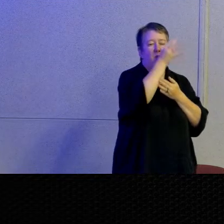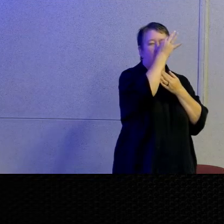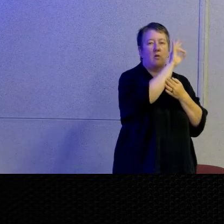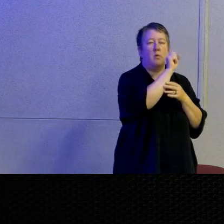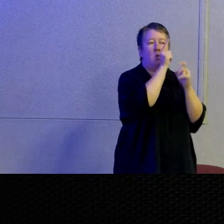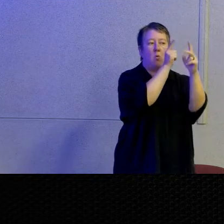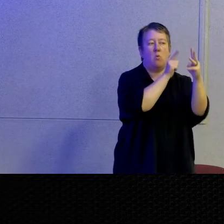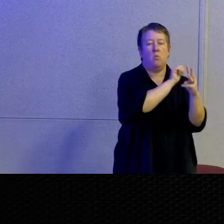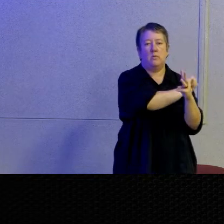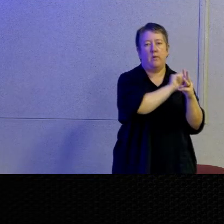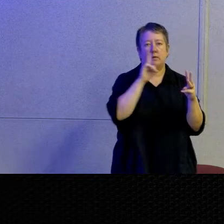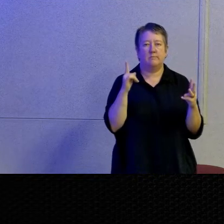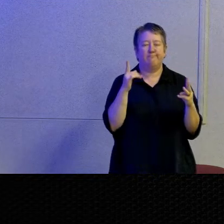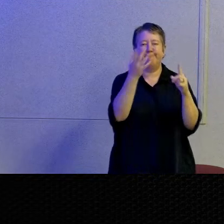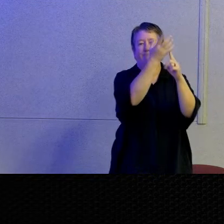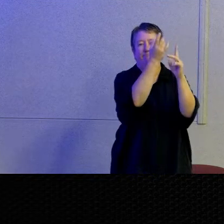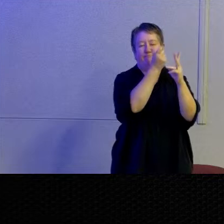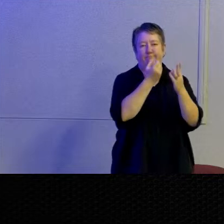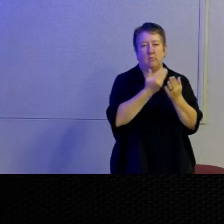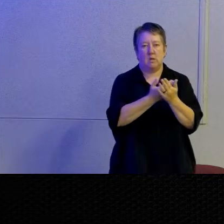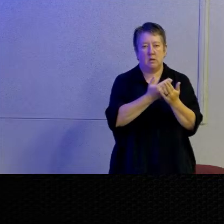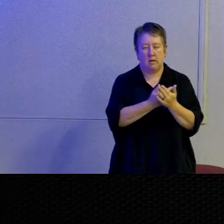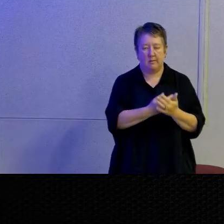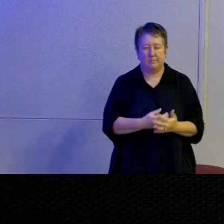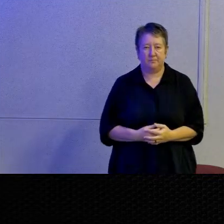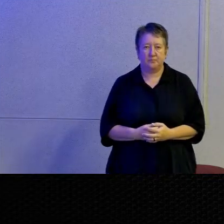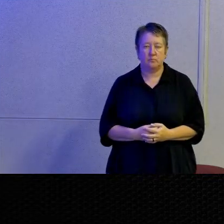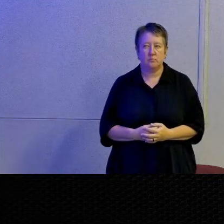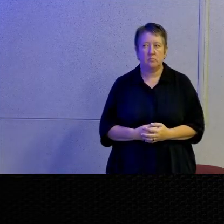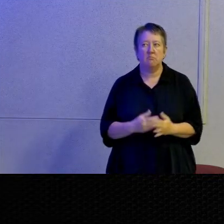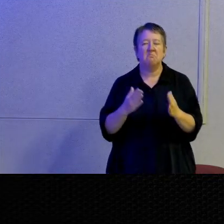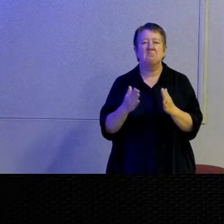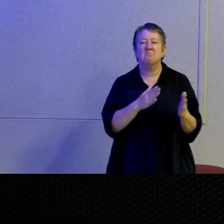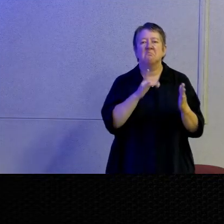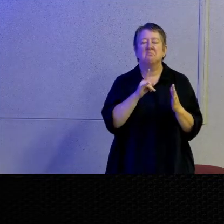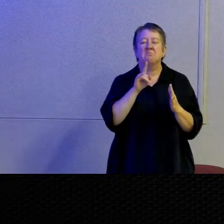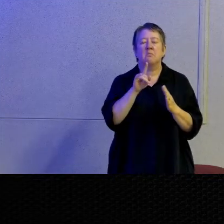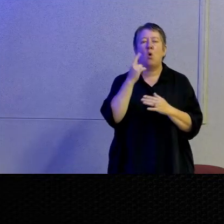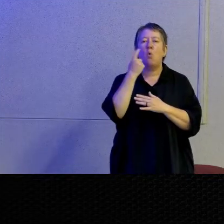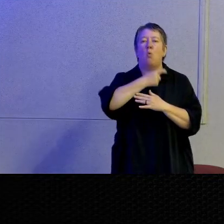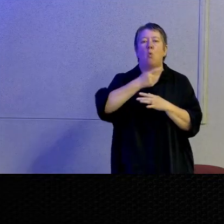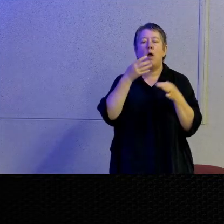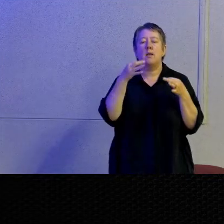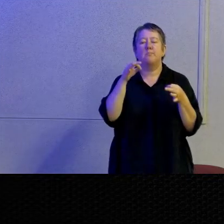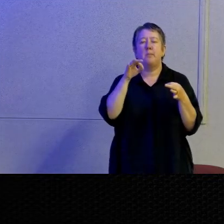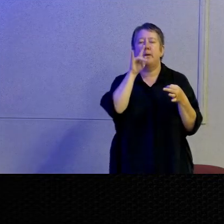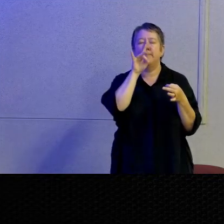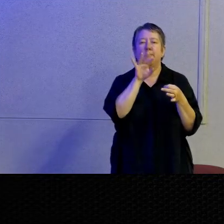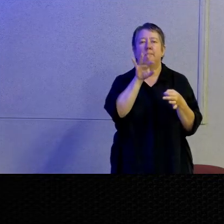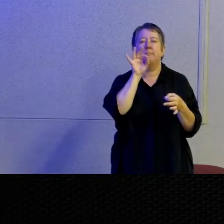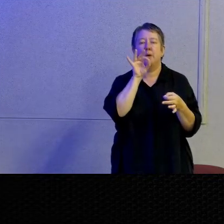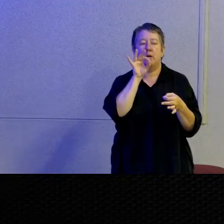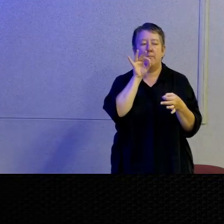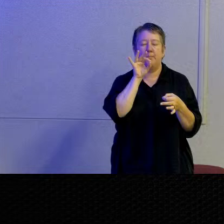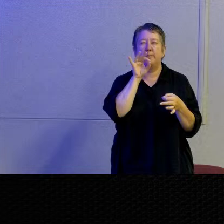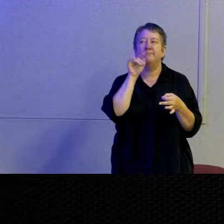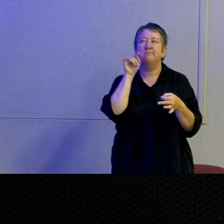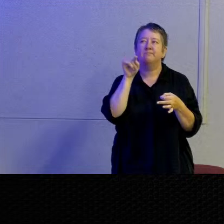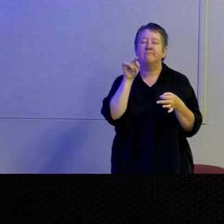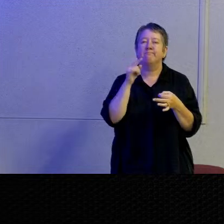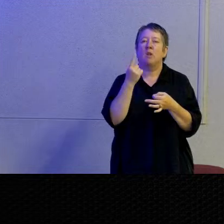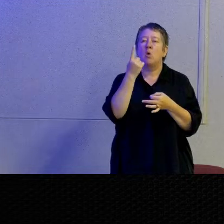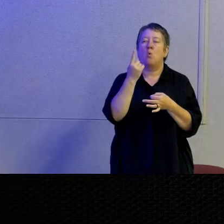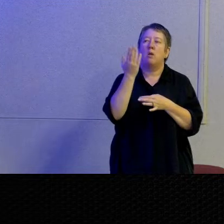Just to pick up from the white paper, and there is this quote by one of our